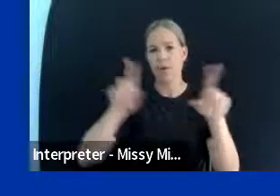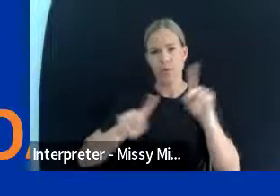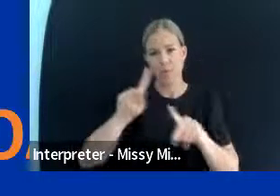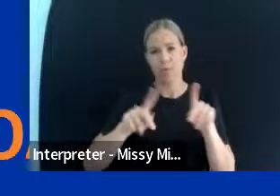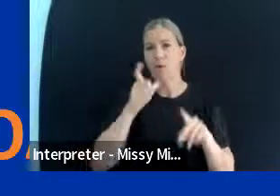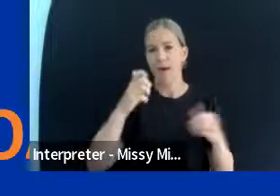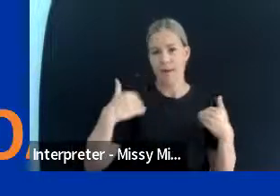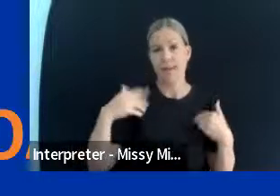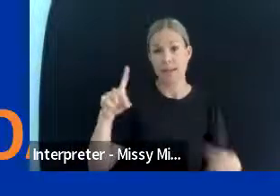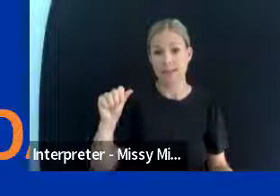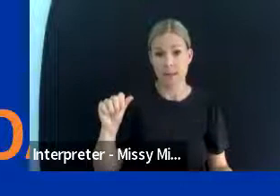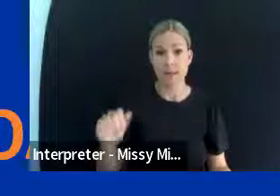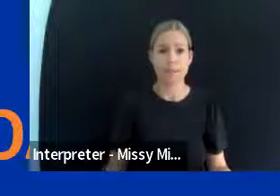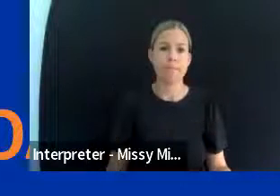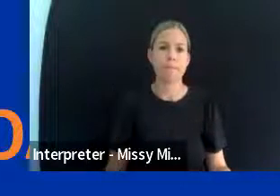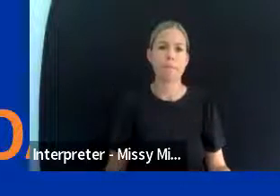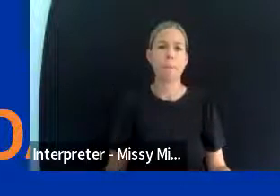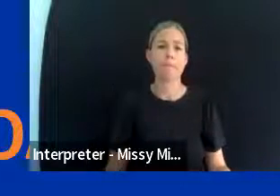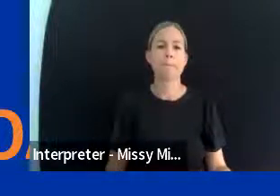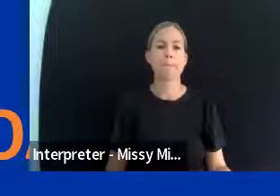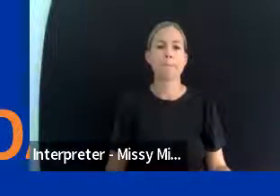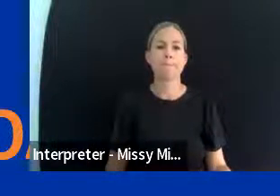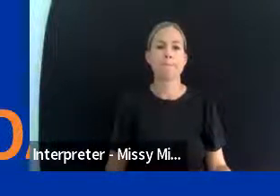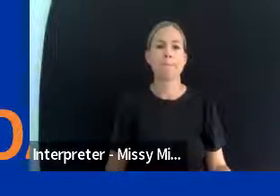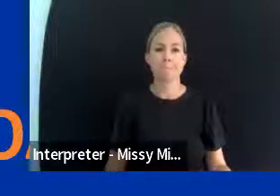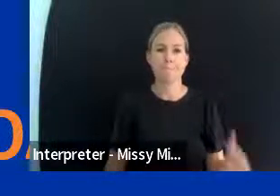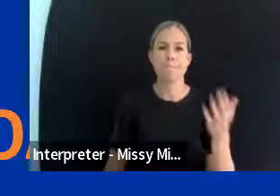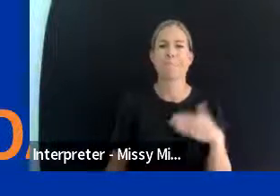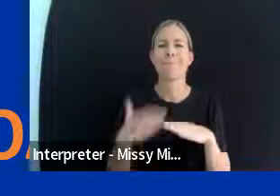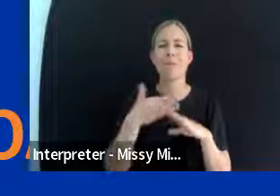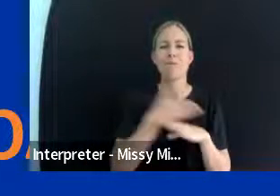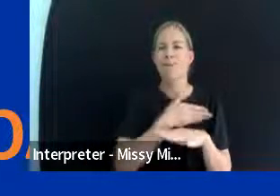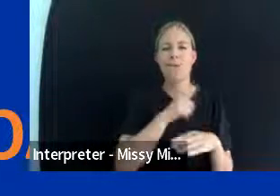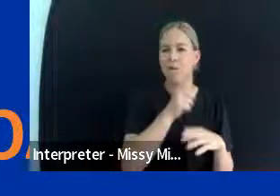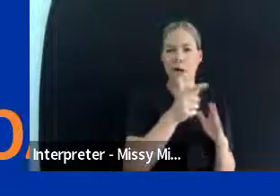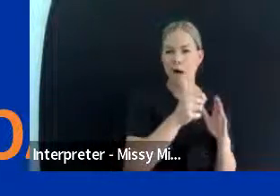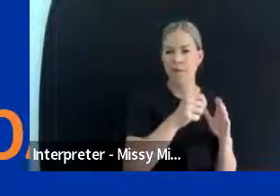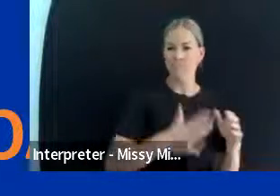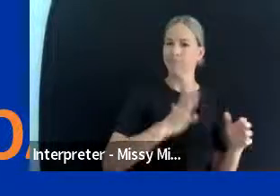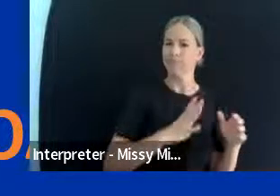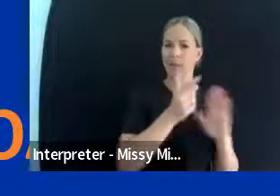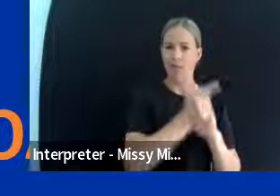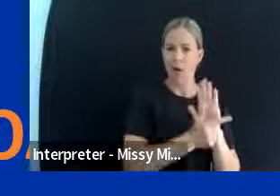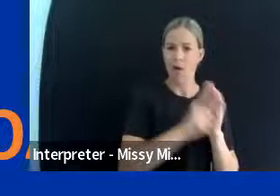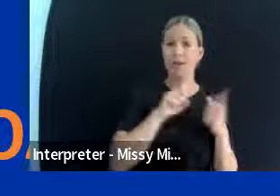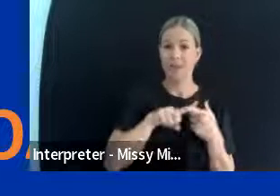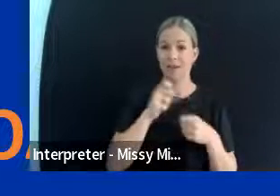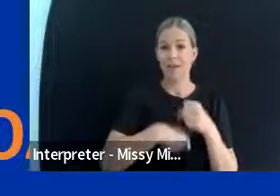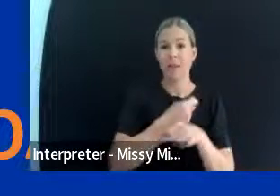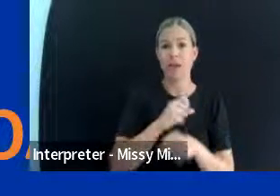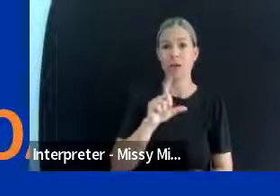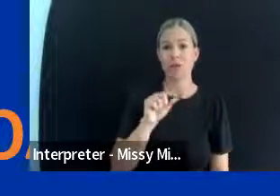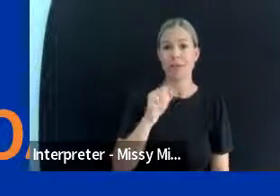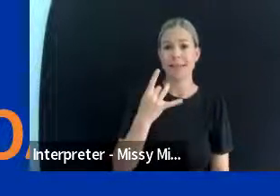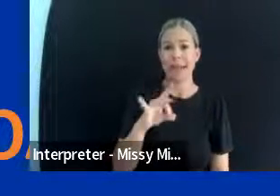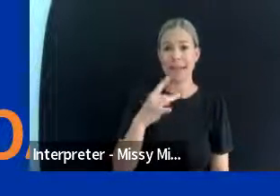disability systems. And while it wasn't signed into executive order here until 2018 and was 2022